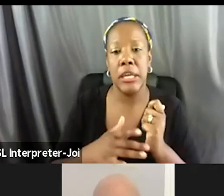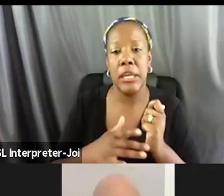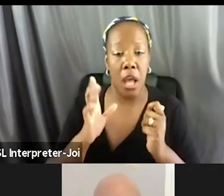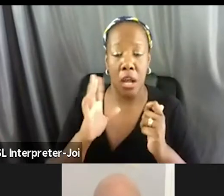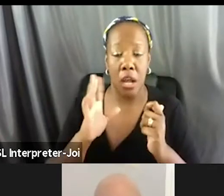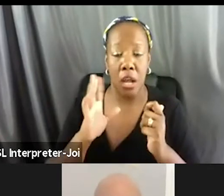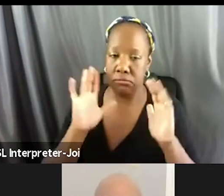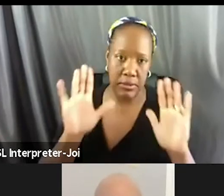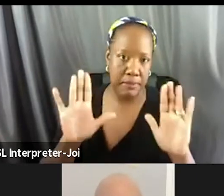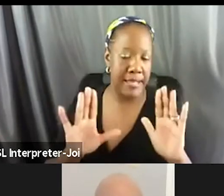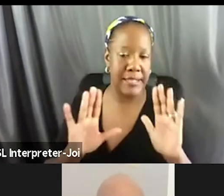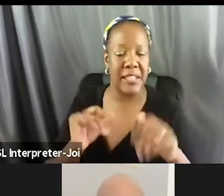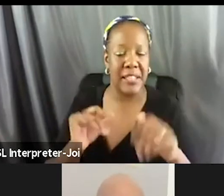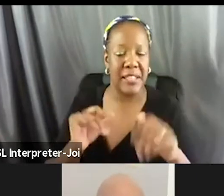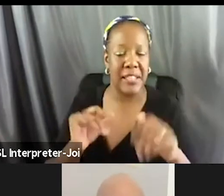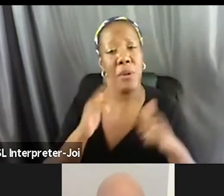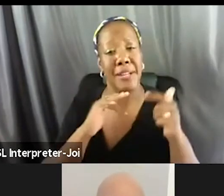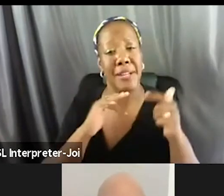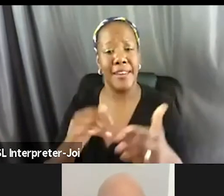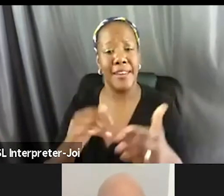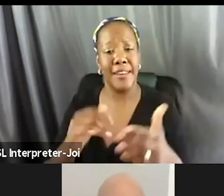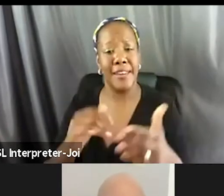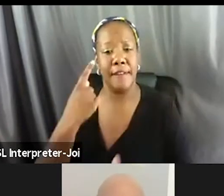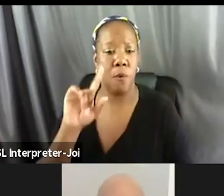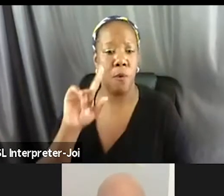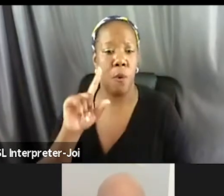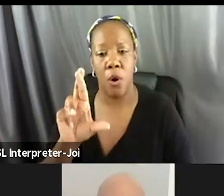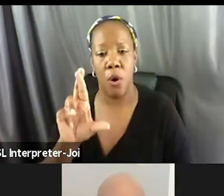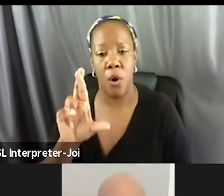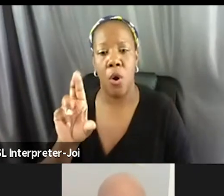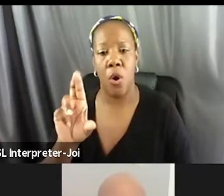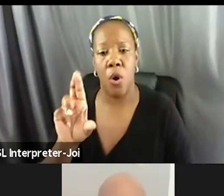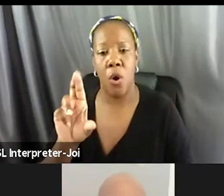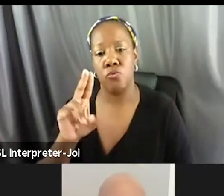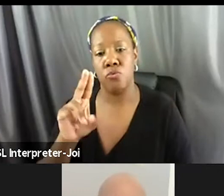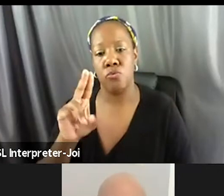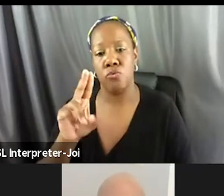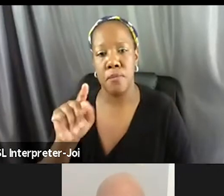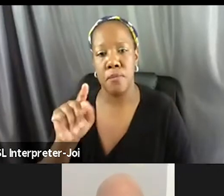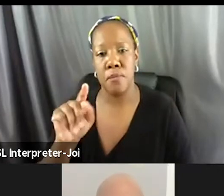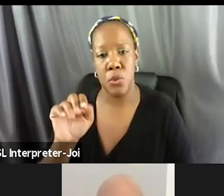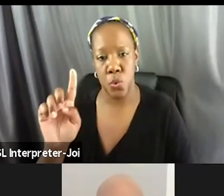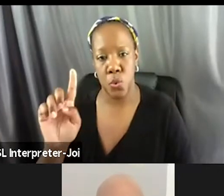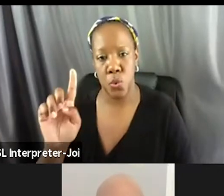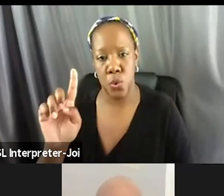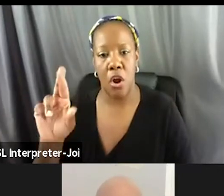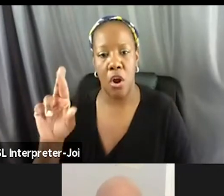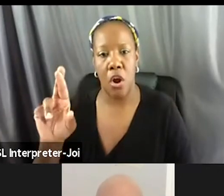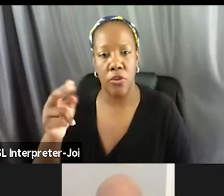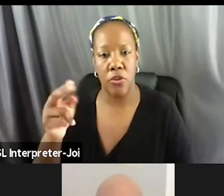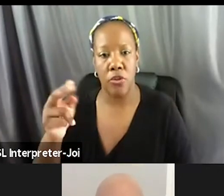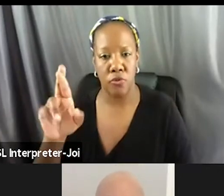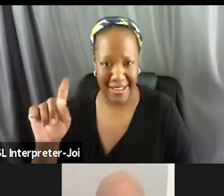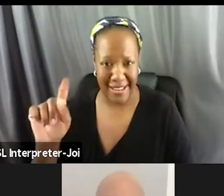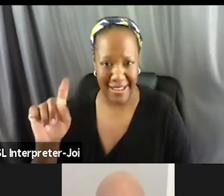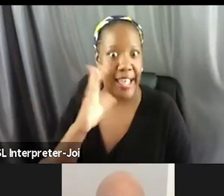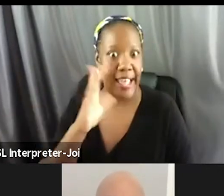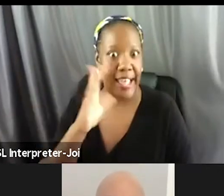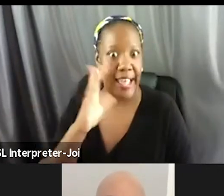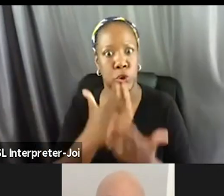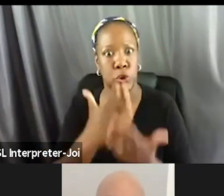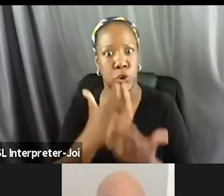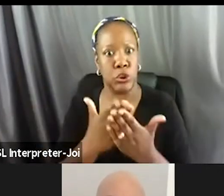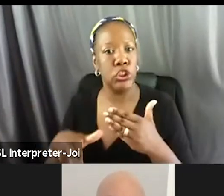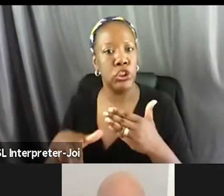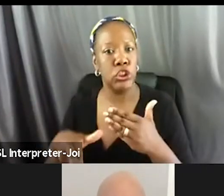medication for rheumatoid arthritis that's having really good results with regard to helping folks grow back the hair, but